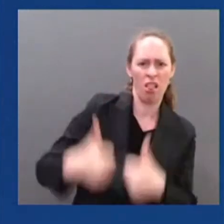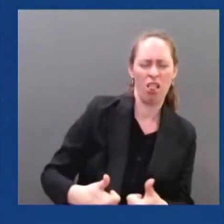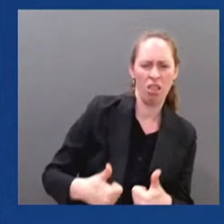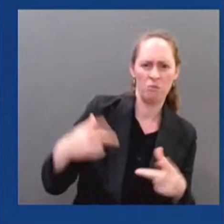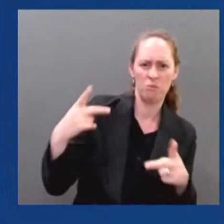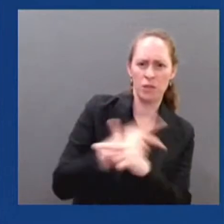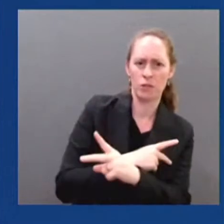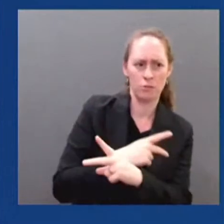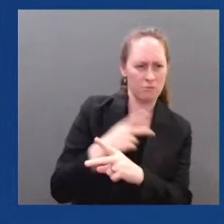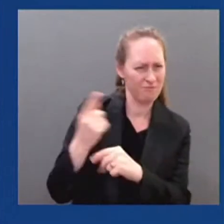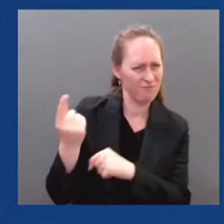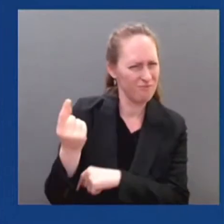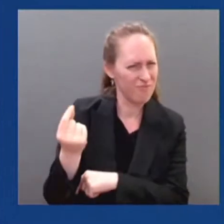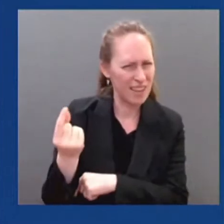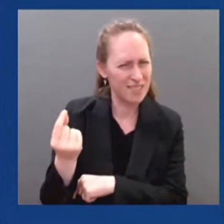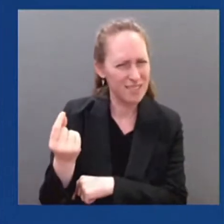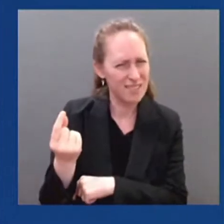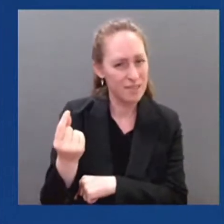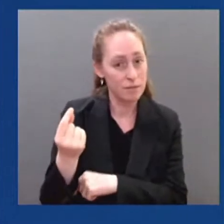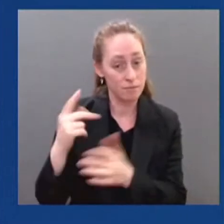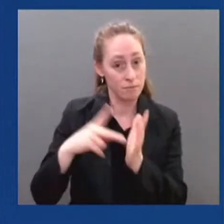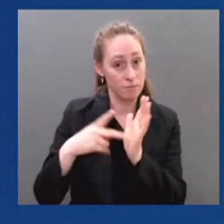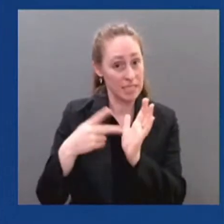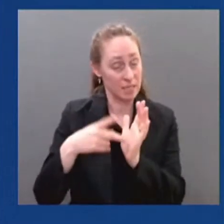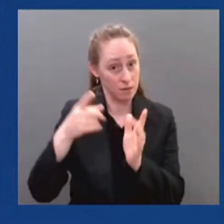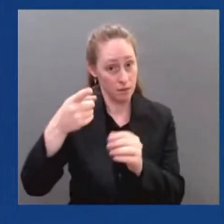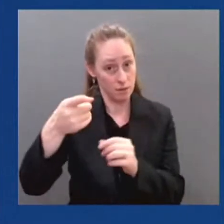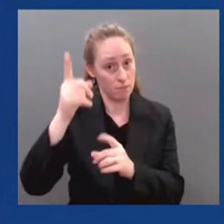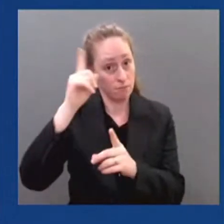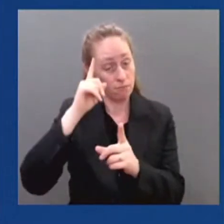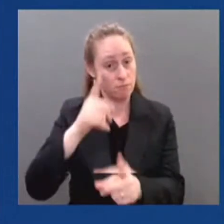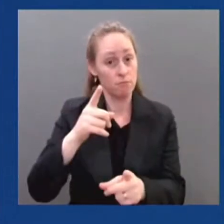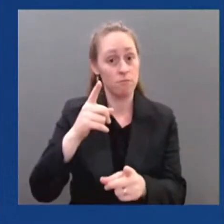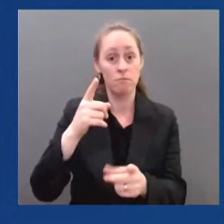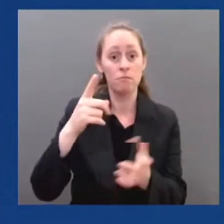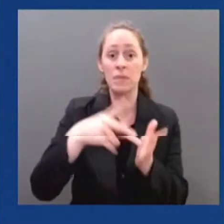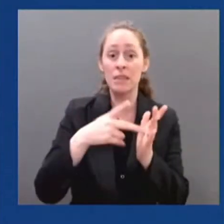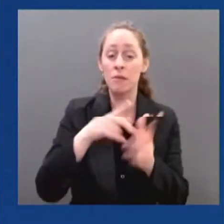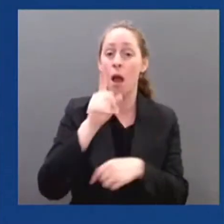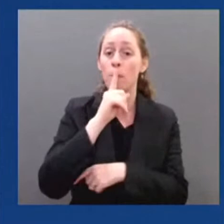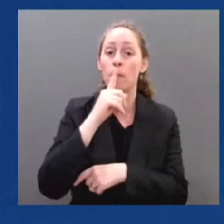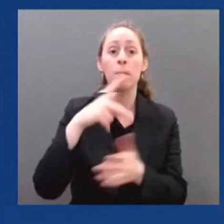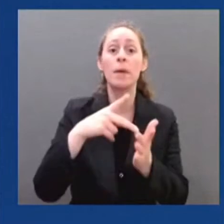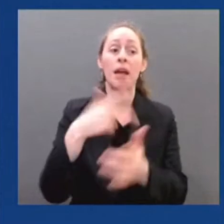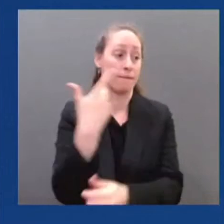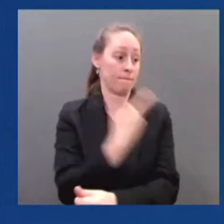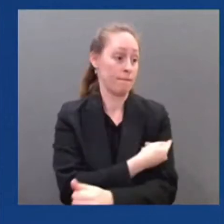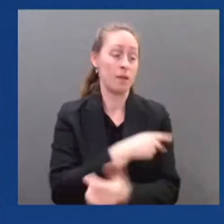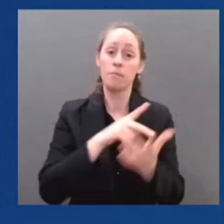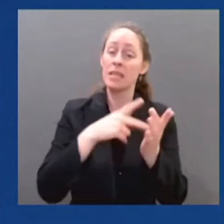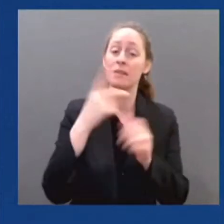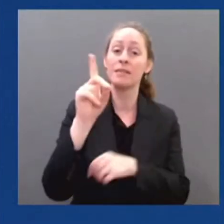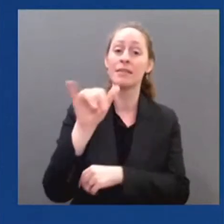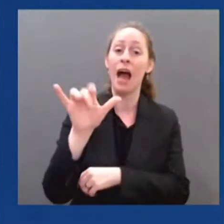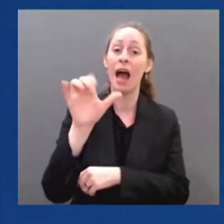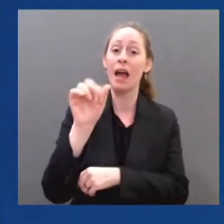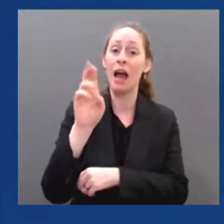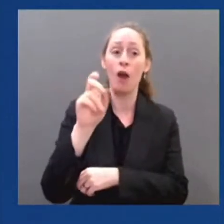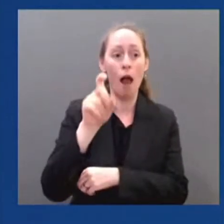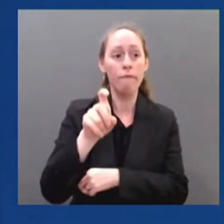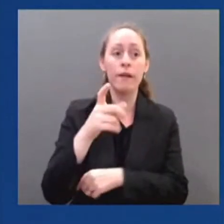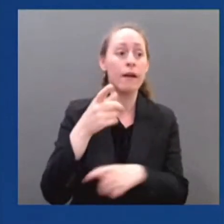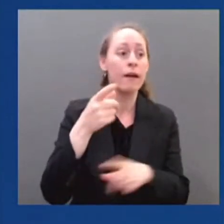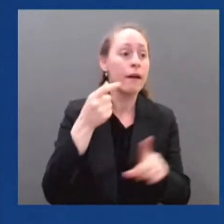daycare, things like that? What will be the effect on parents and families? Rochelle, why don't I have you handle both of those? So I